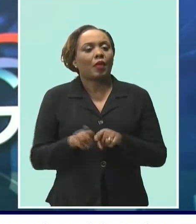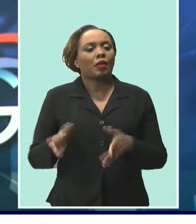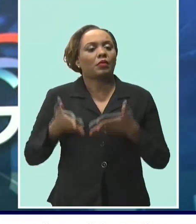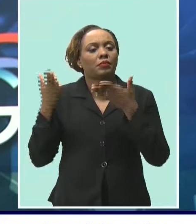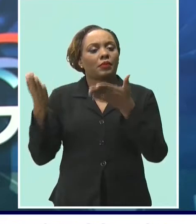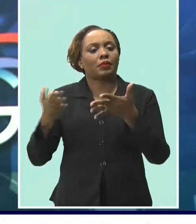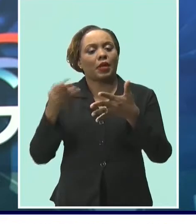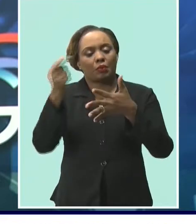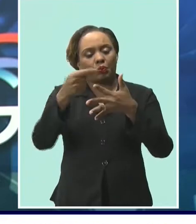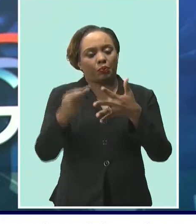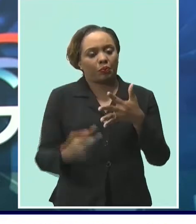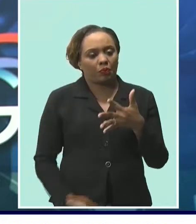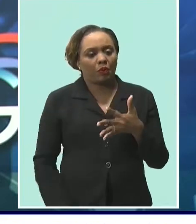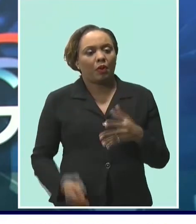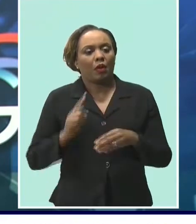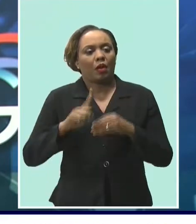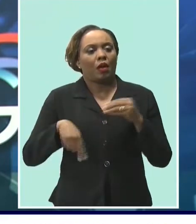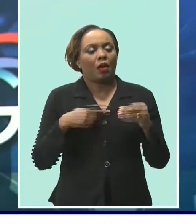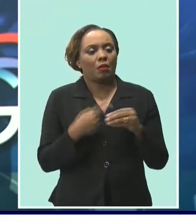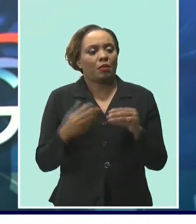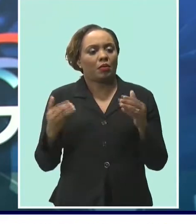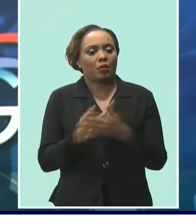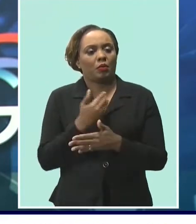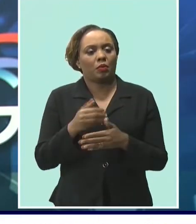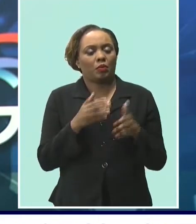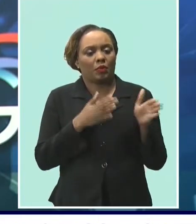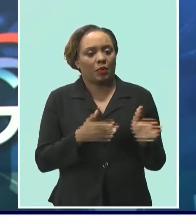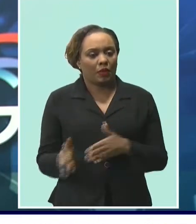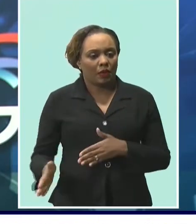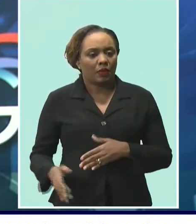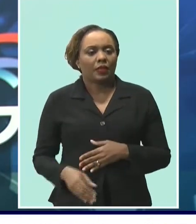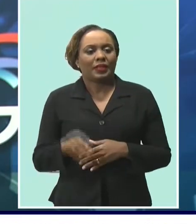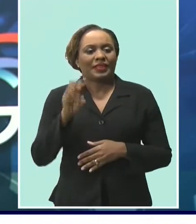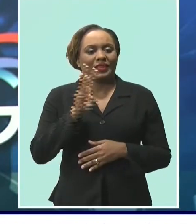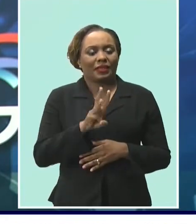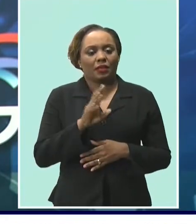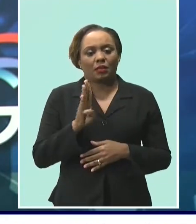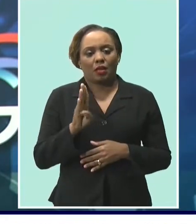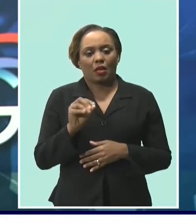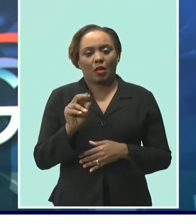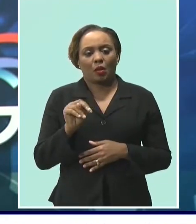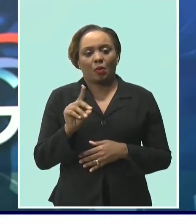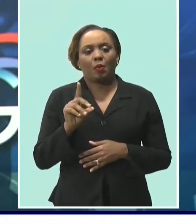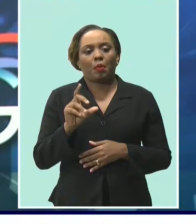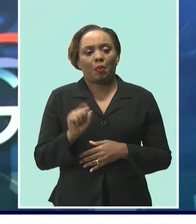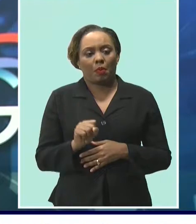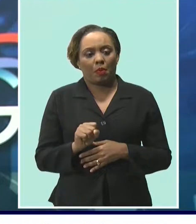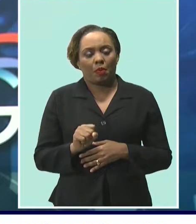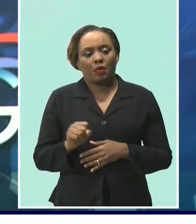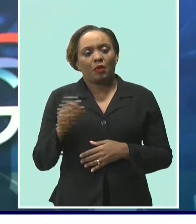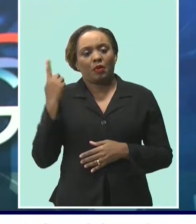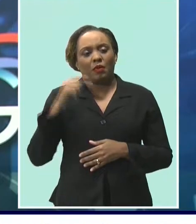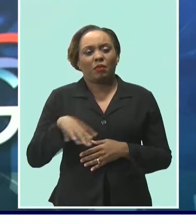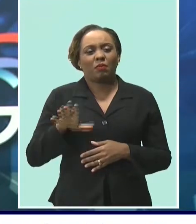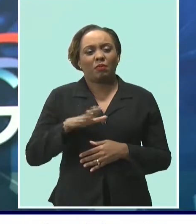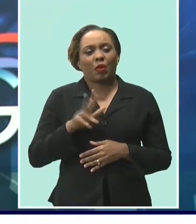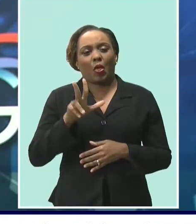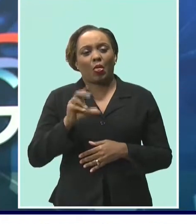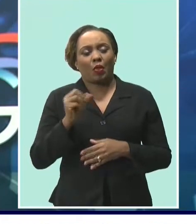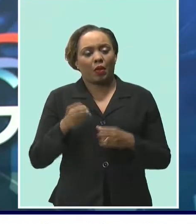provided some of the details under the bond arrangement, noting that the 6 bonds would mature at various times spanning a 30-year